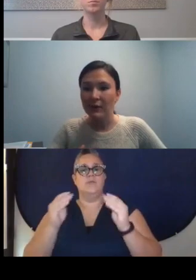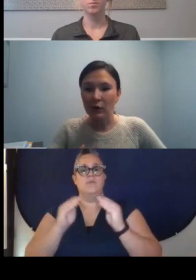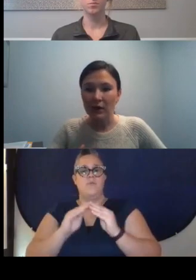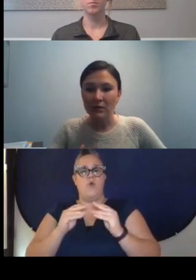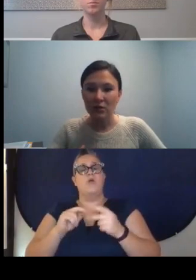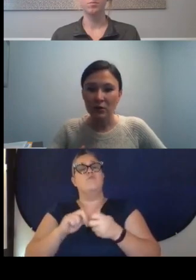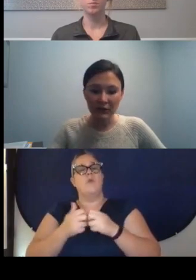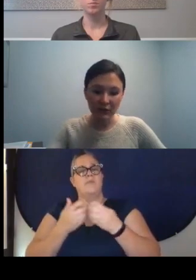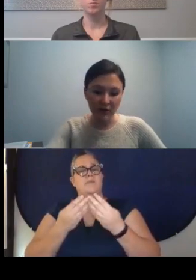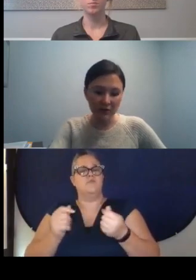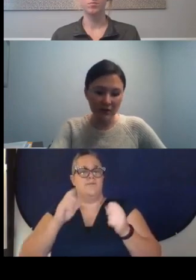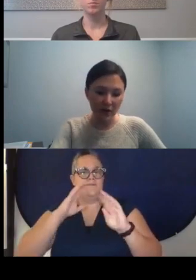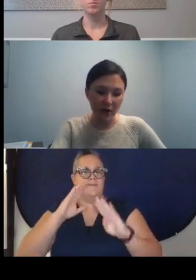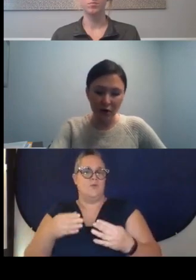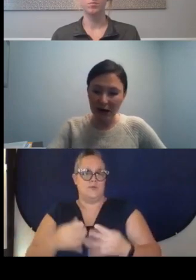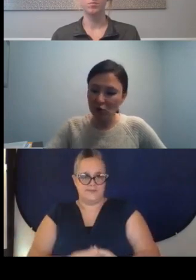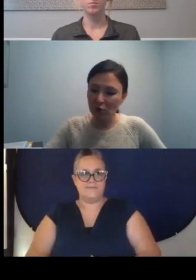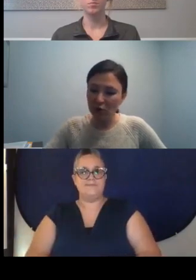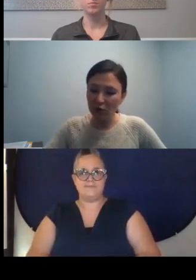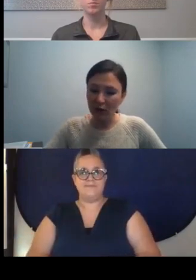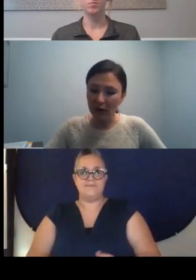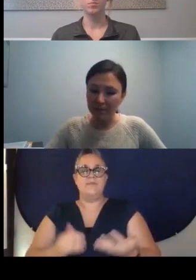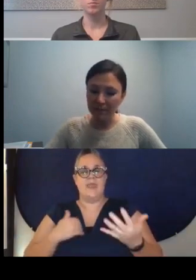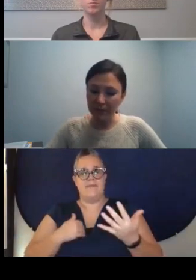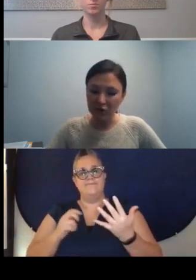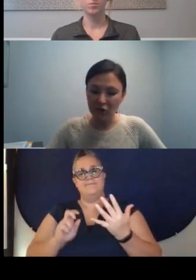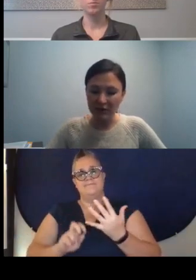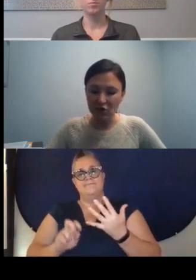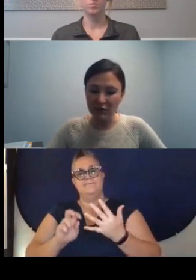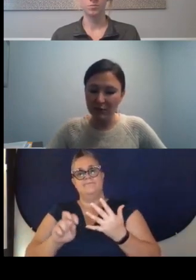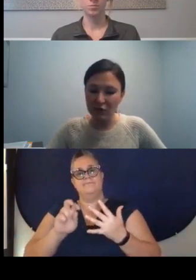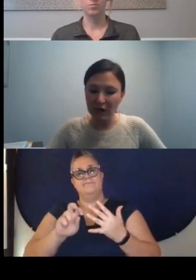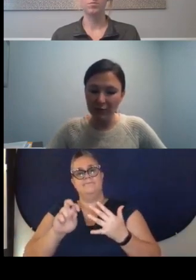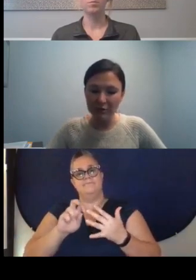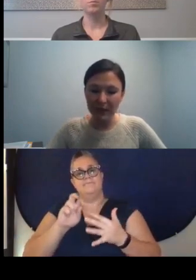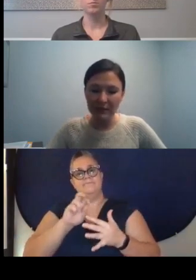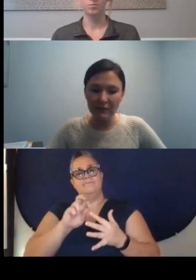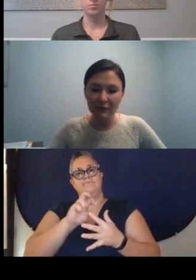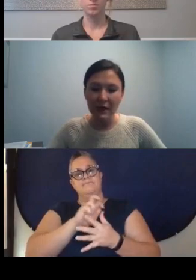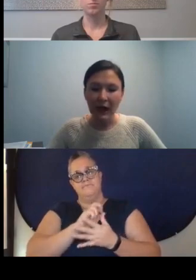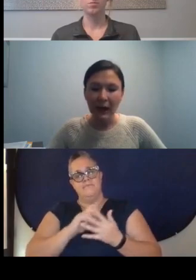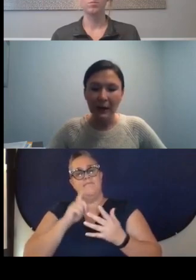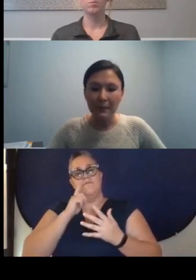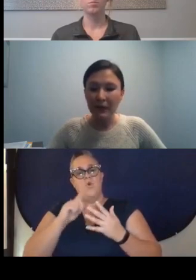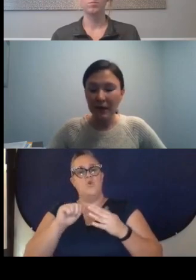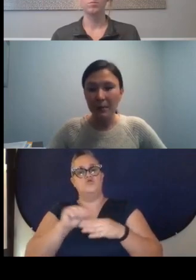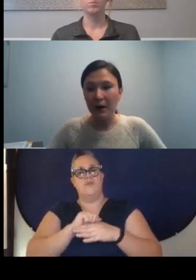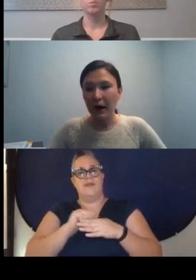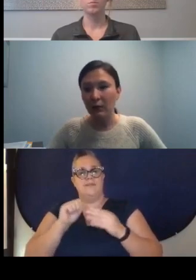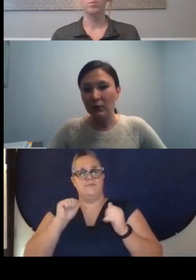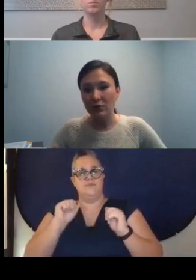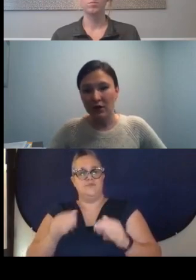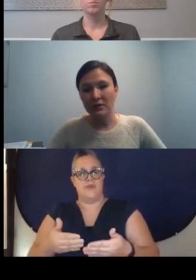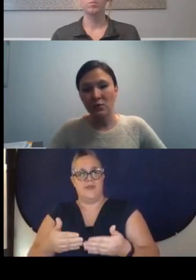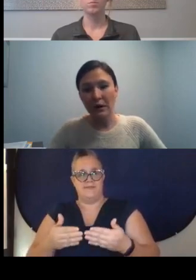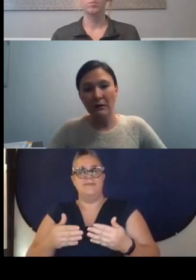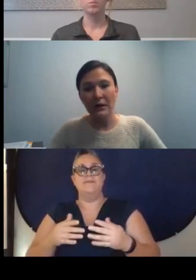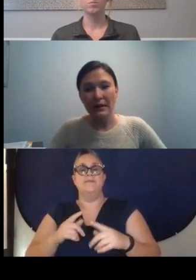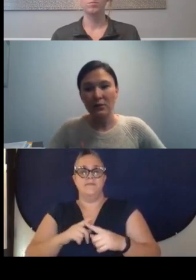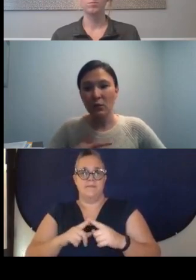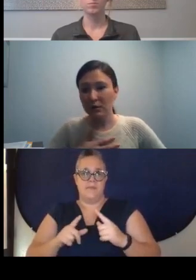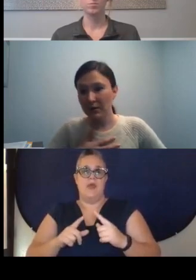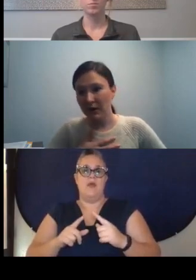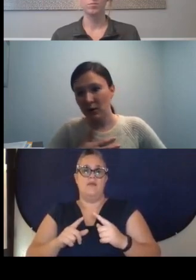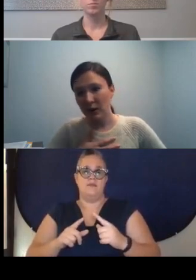solving focused. So definitely there's a gradual transition from a training perspective. But the key part I would stress as